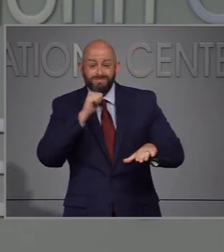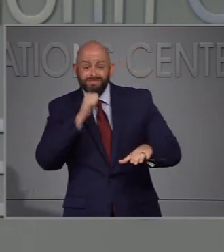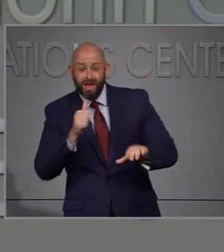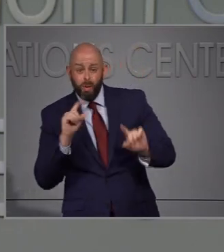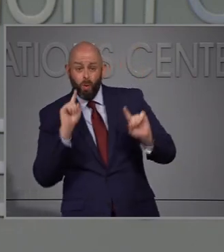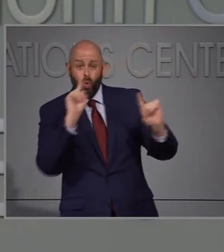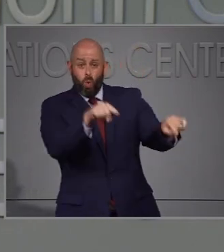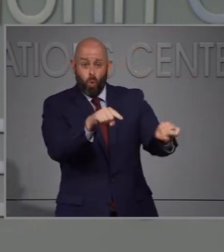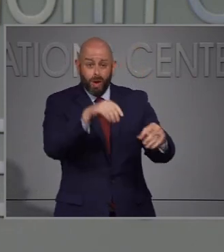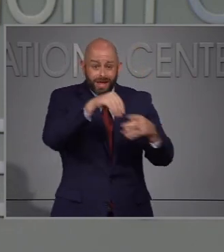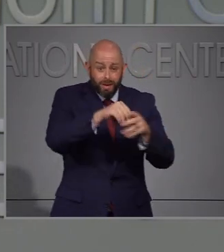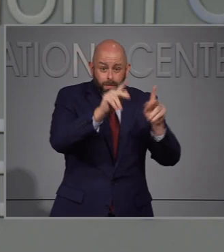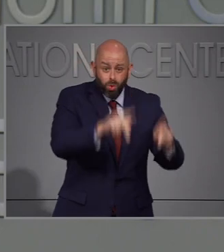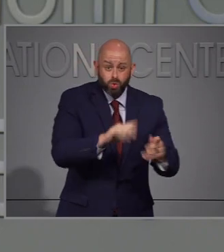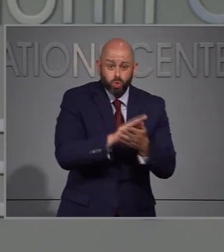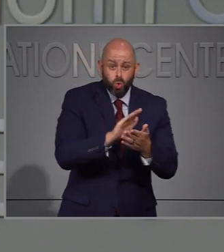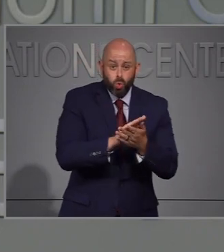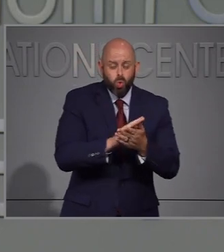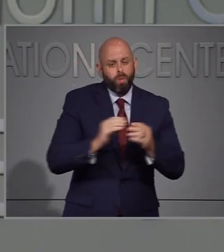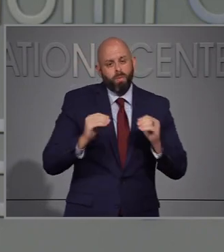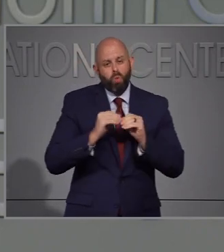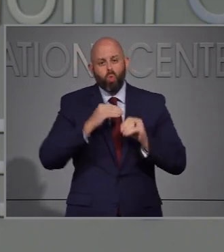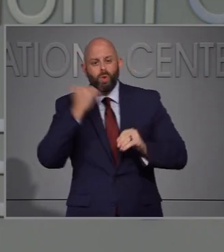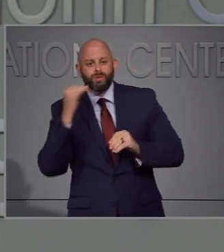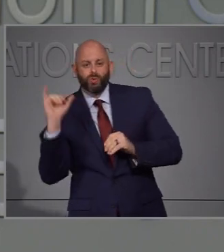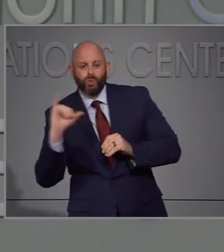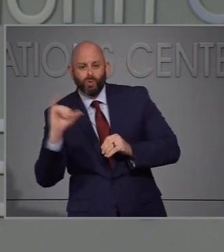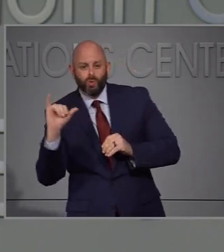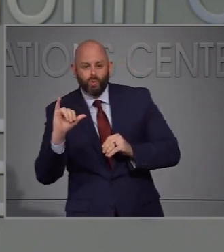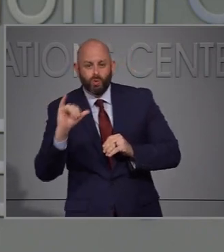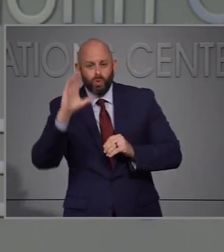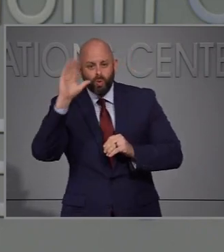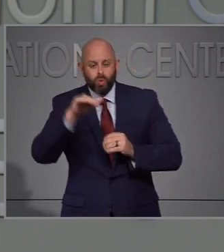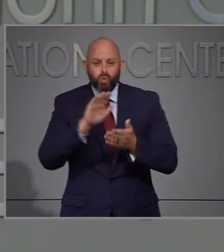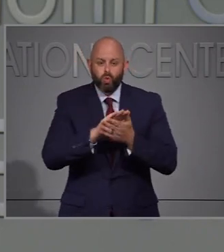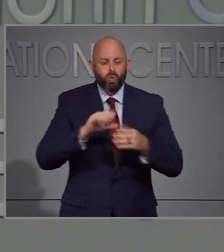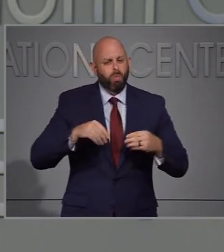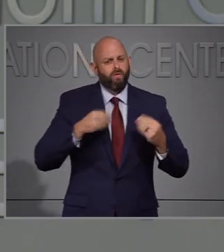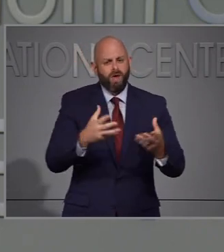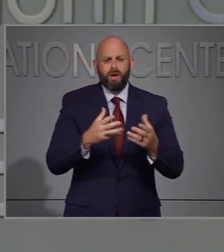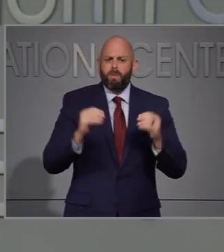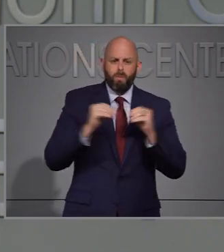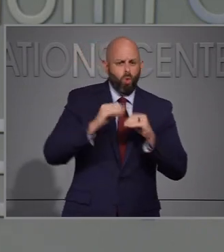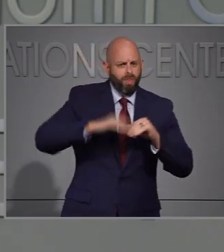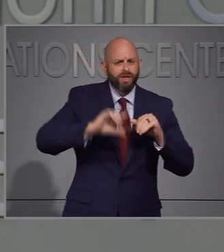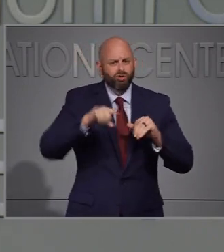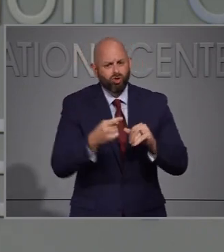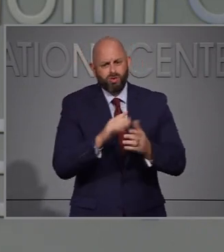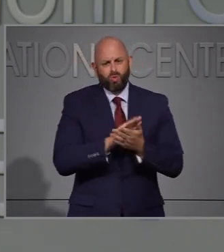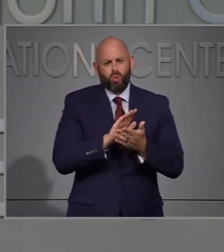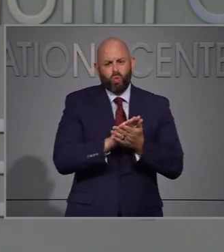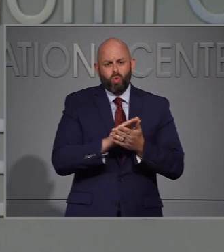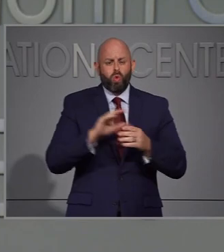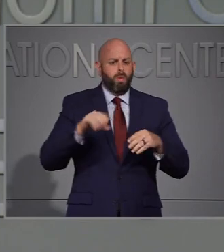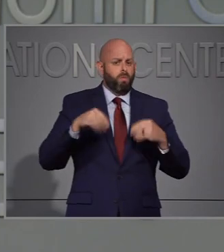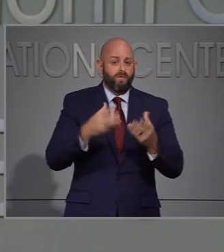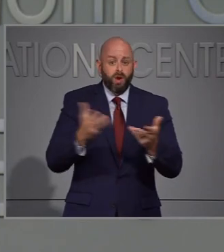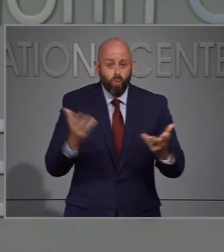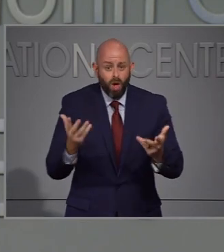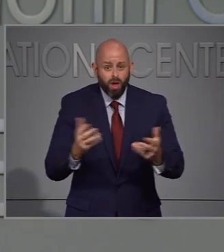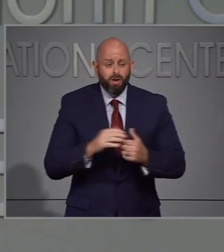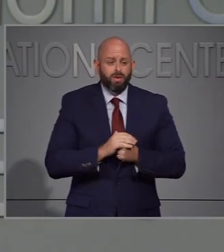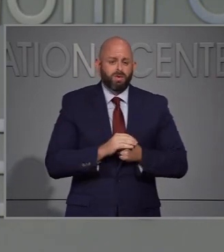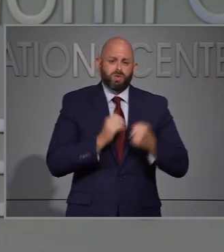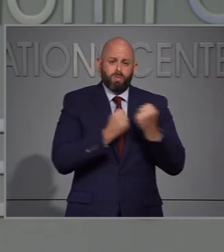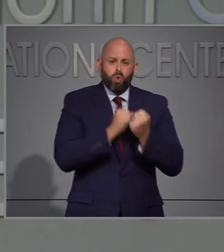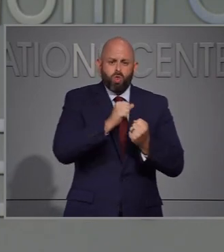in-person school. We know that schools provide so much more than just academic lessons. They support our